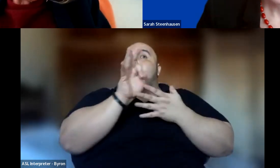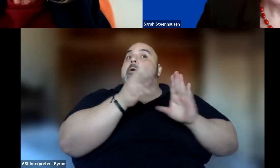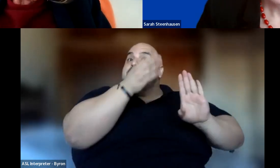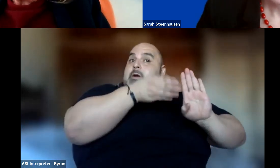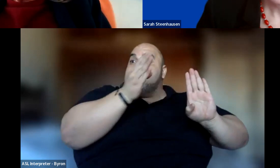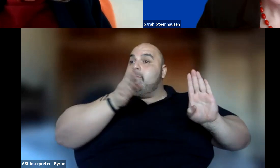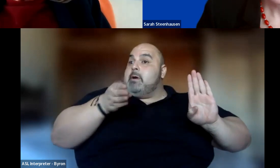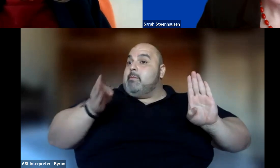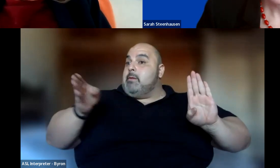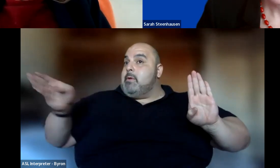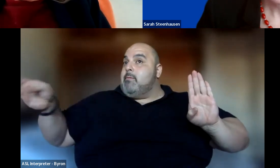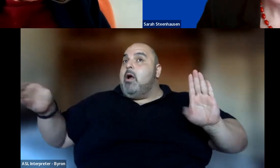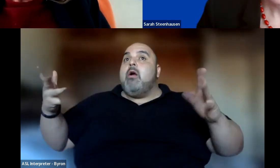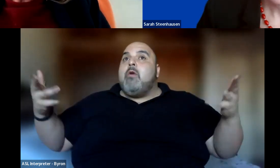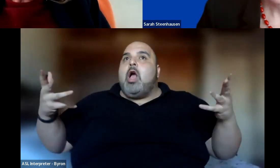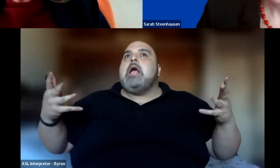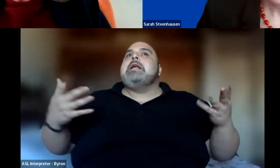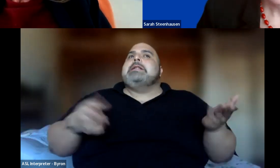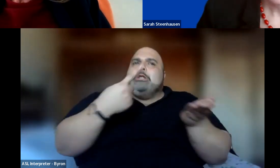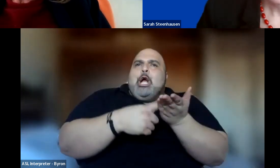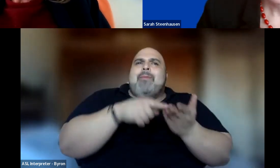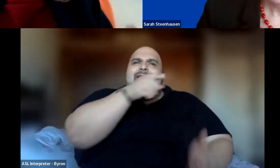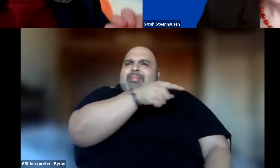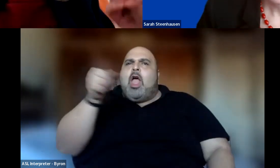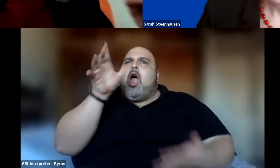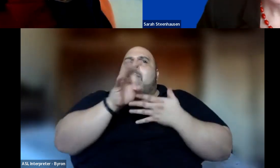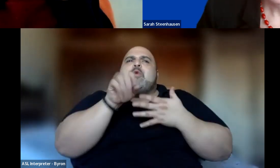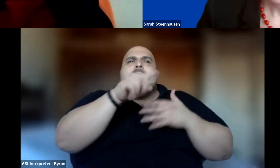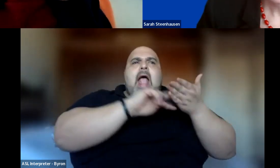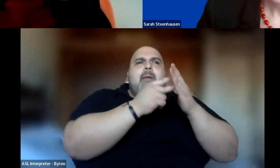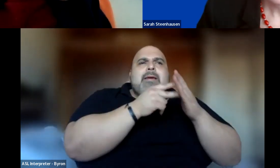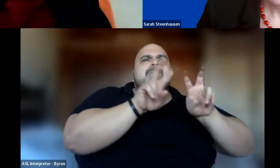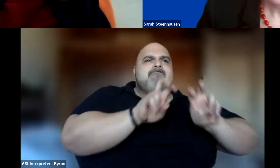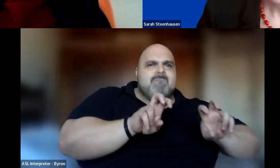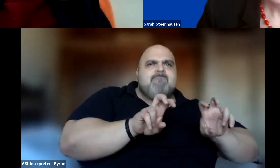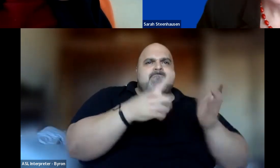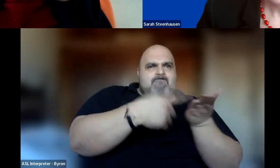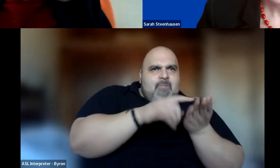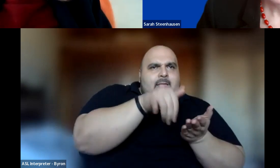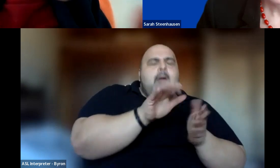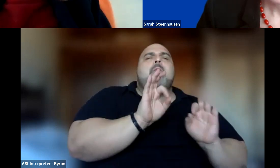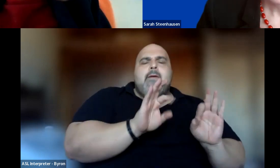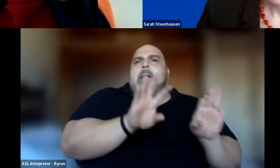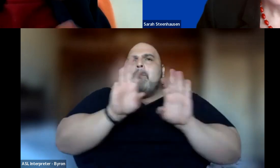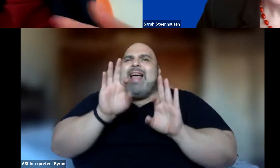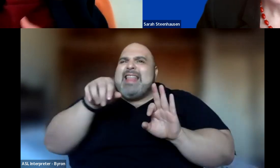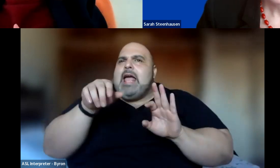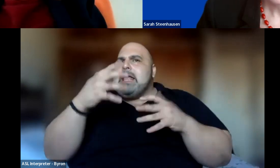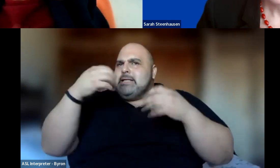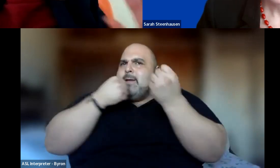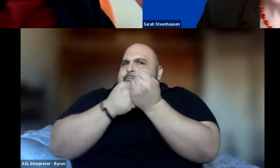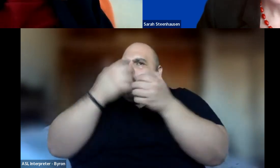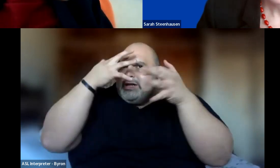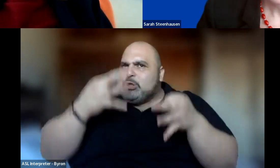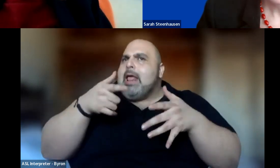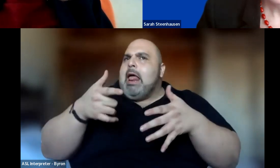be discussed at the same time, so that we're sort of doing the right support to make a decision and keep someone